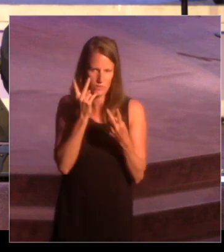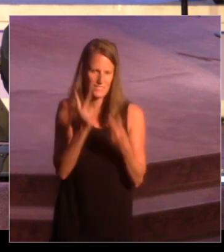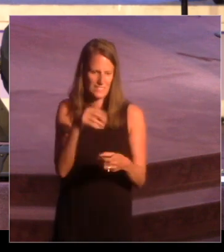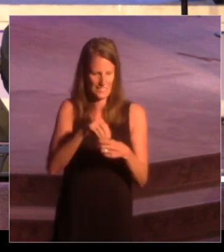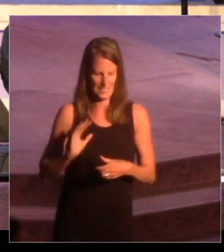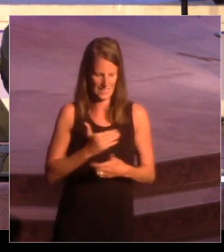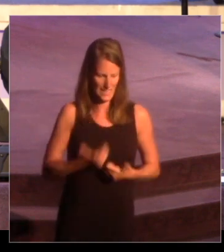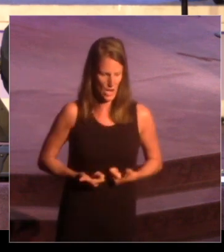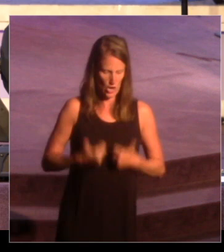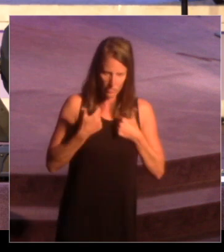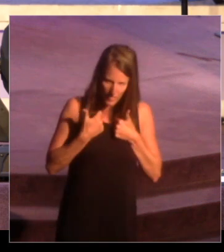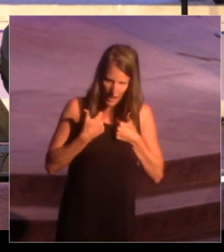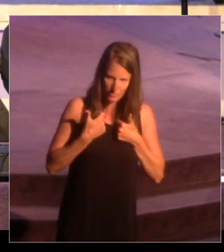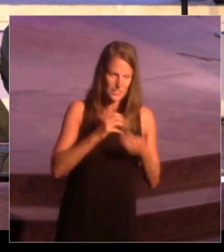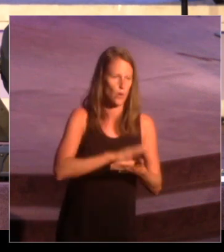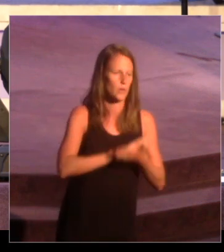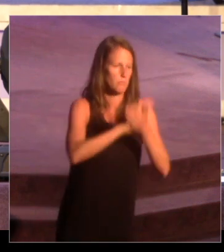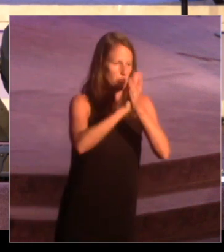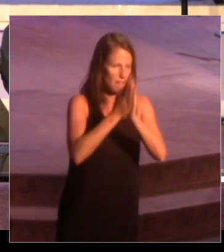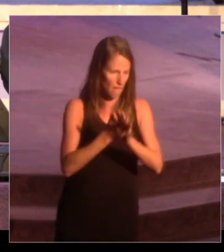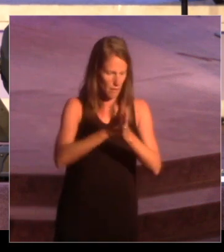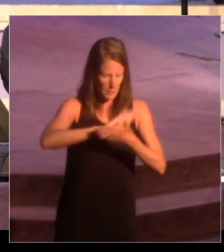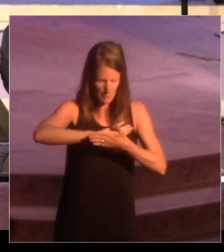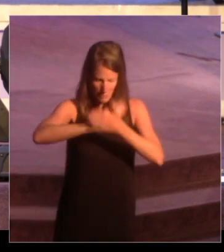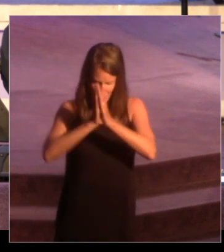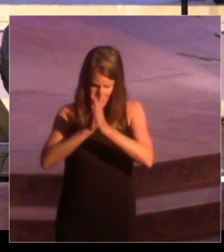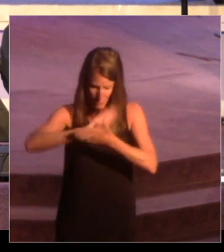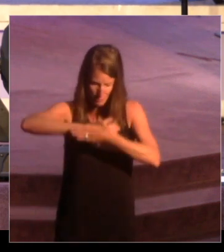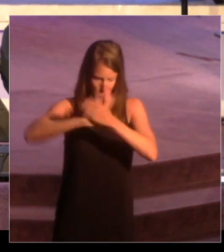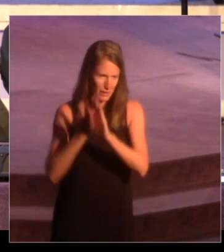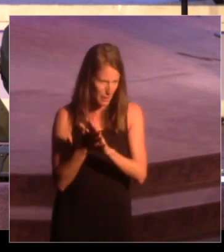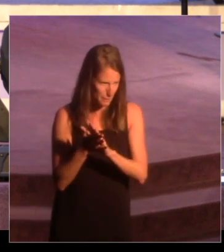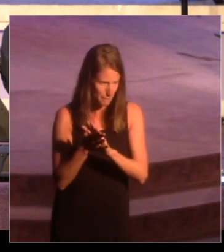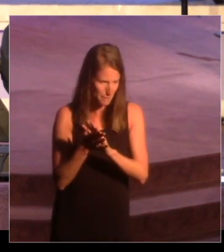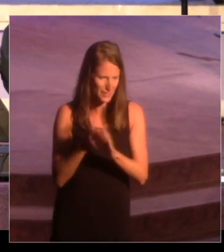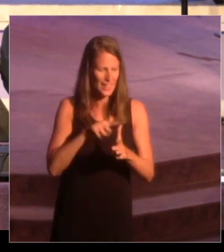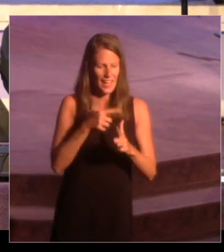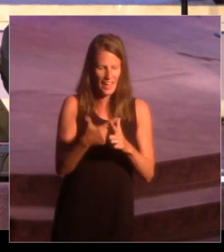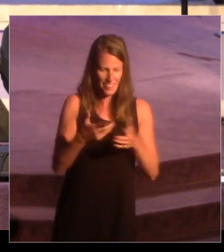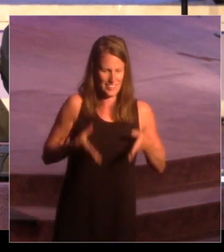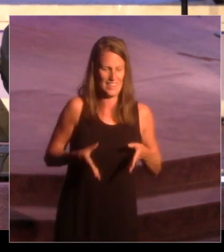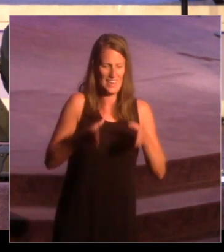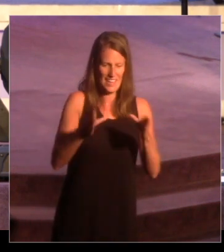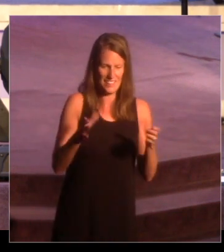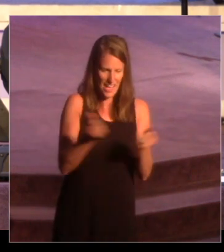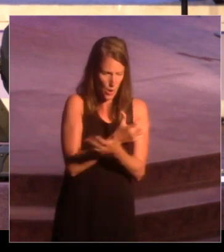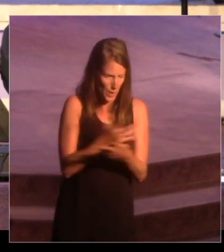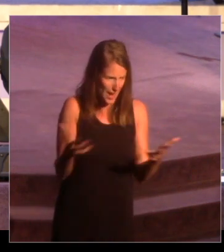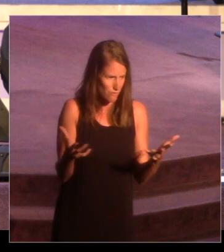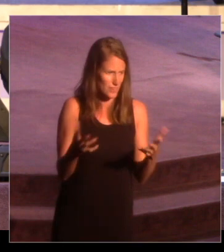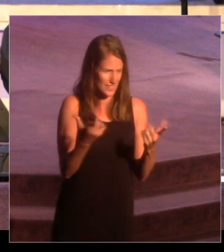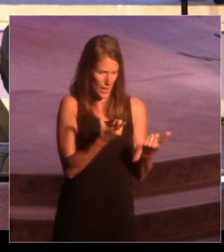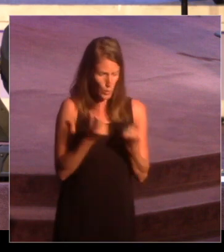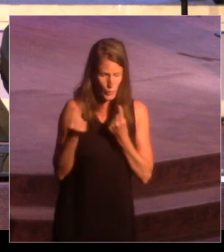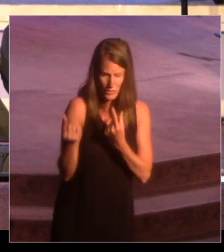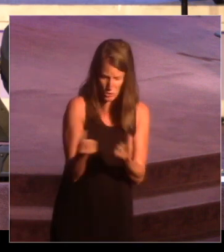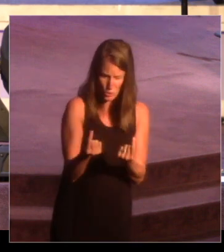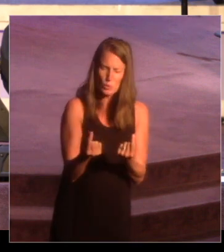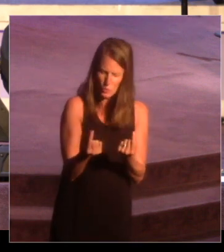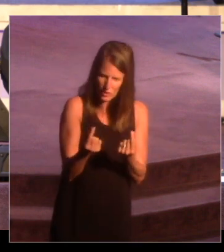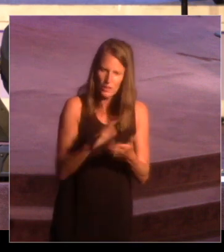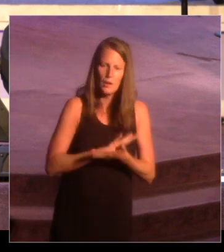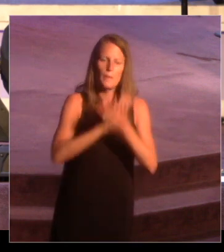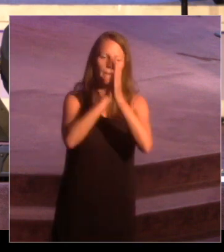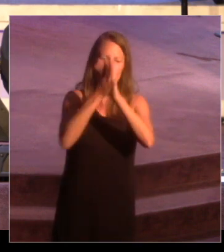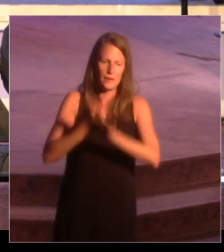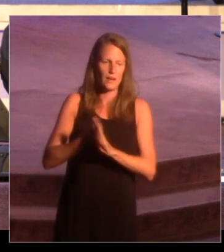the mundane decisions and the habits of our everyday life. And then allowing those things to shape us and become the type of person who